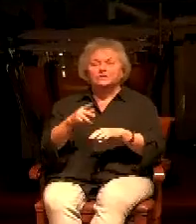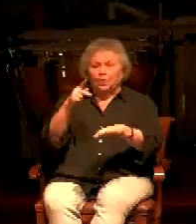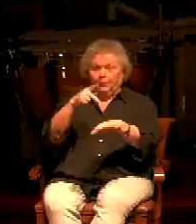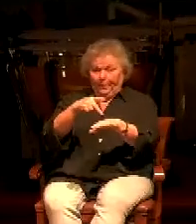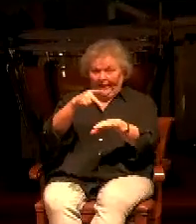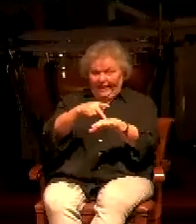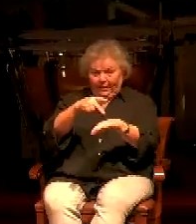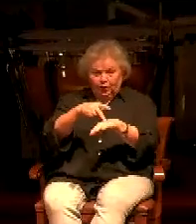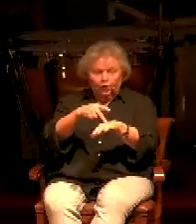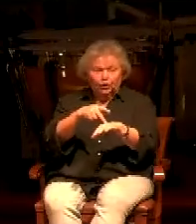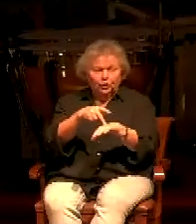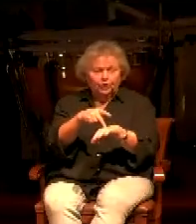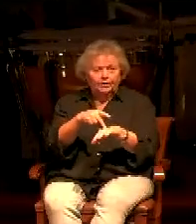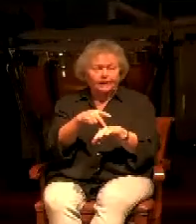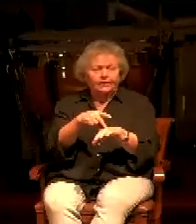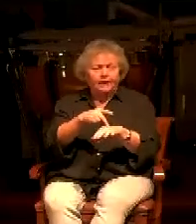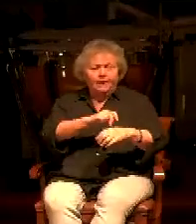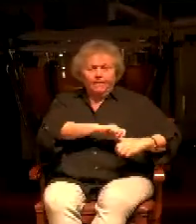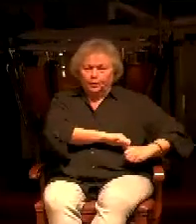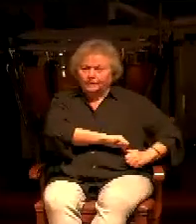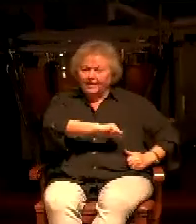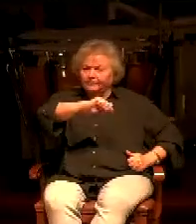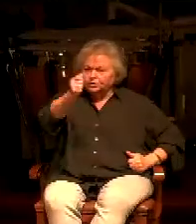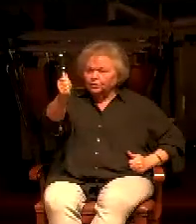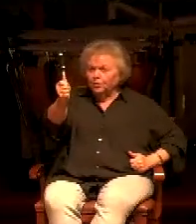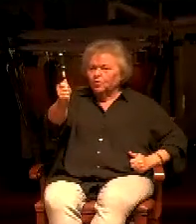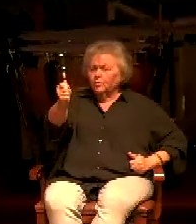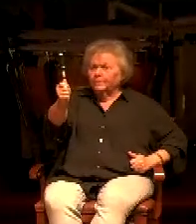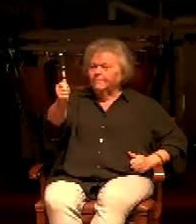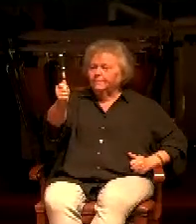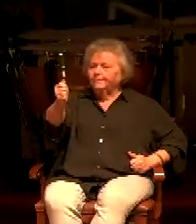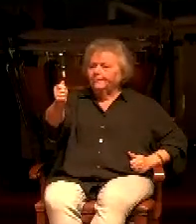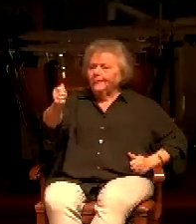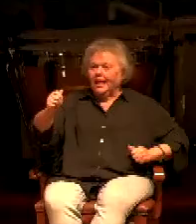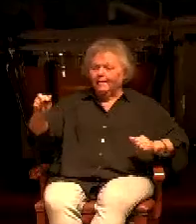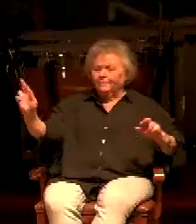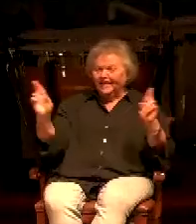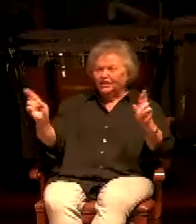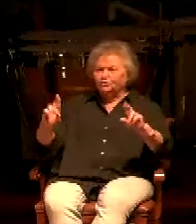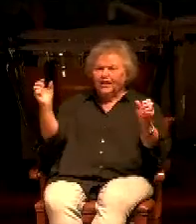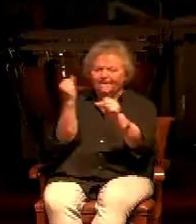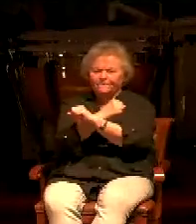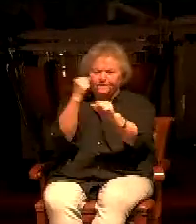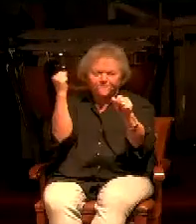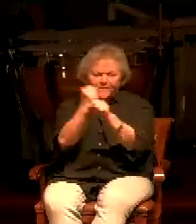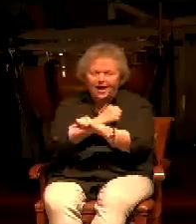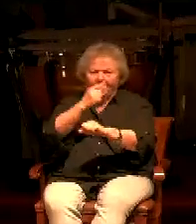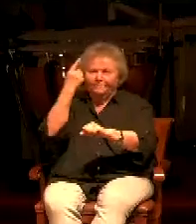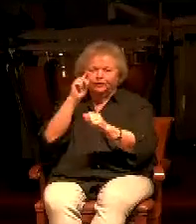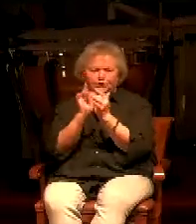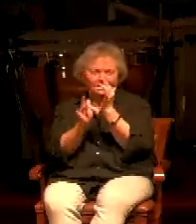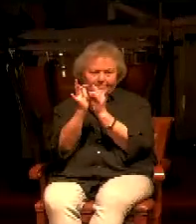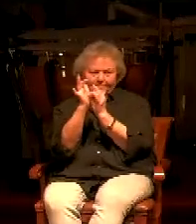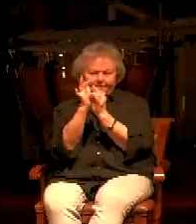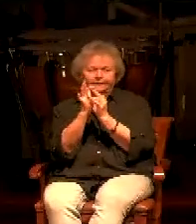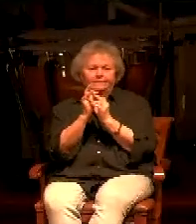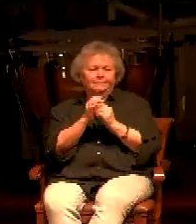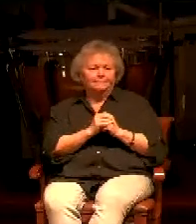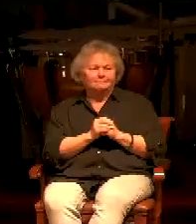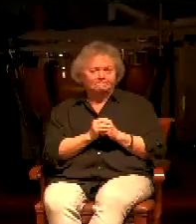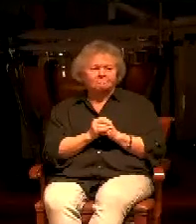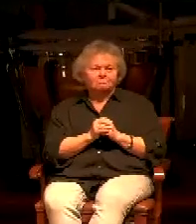sword. That was totally free, by the way. He pulls out his sword and he's ready to fight for Jesus.